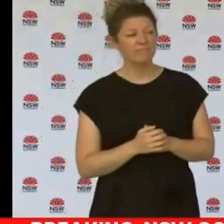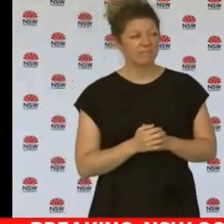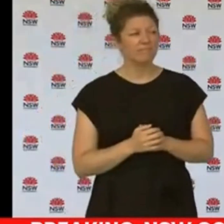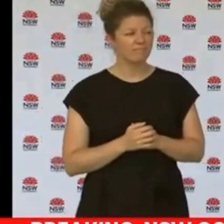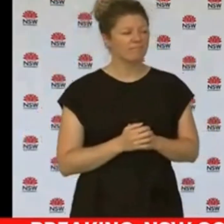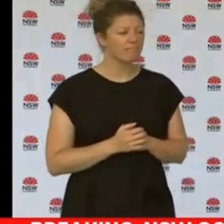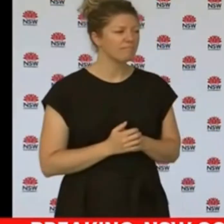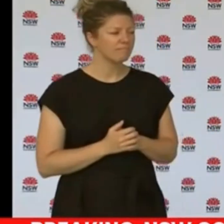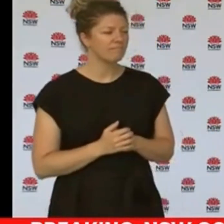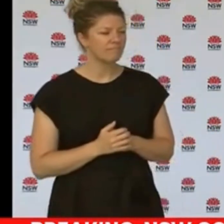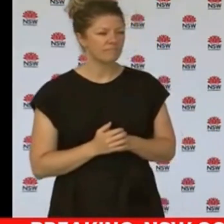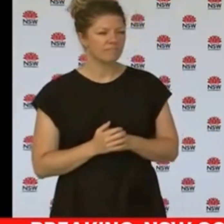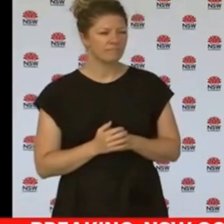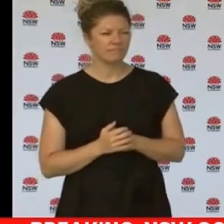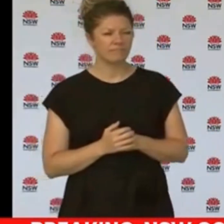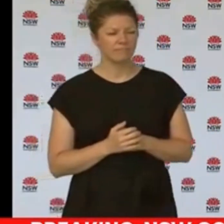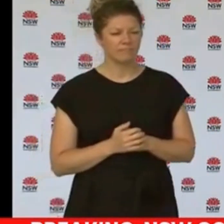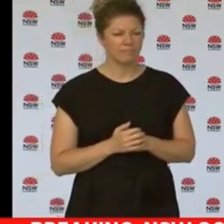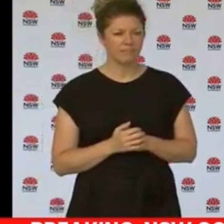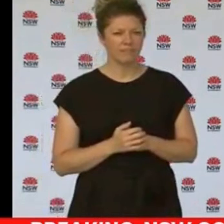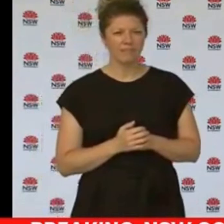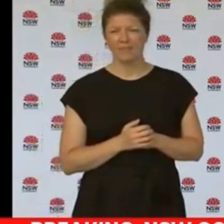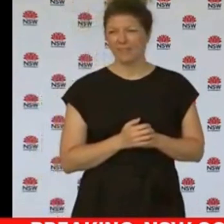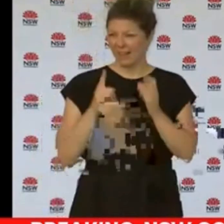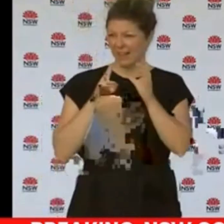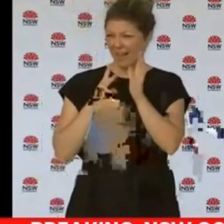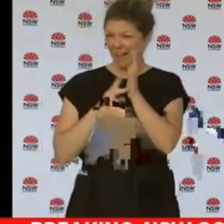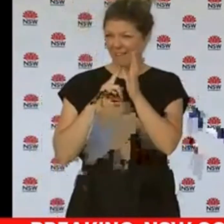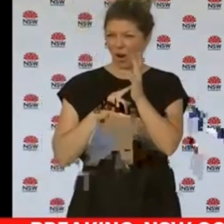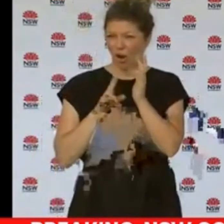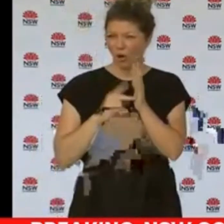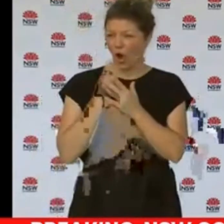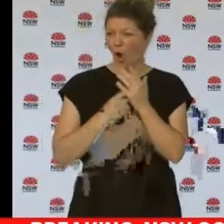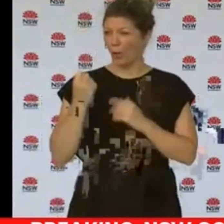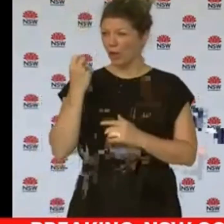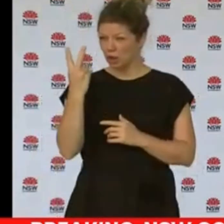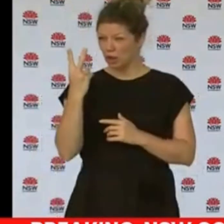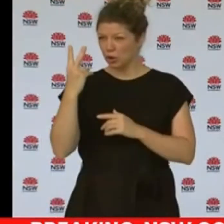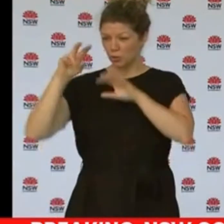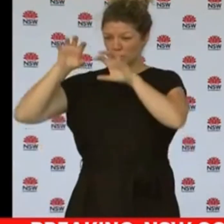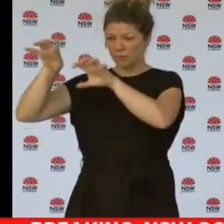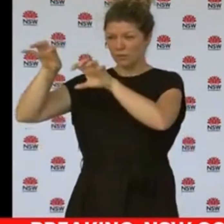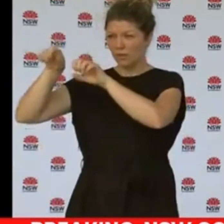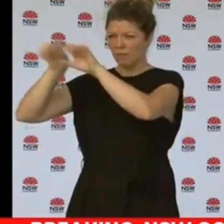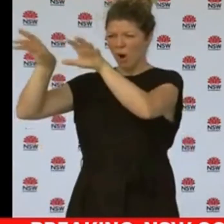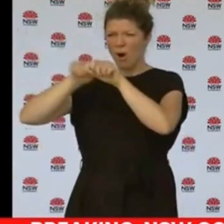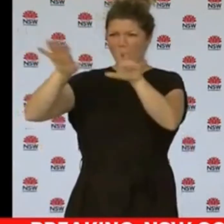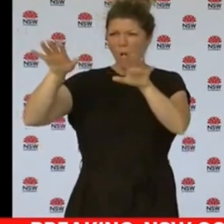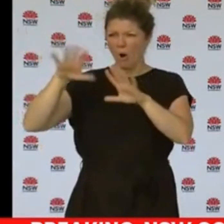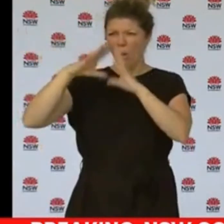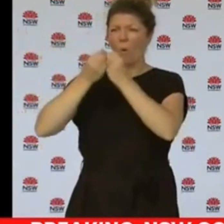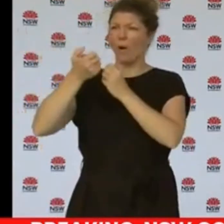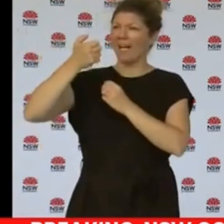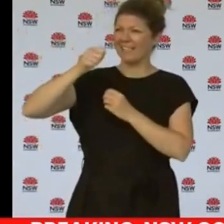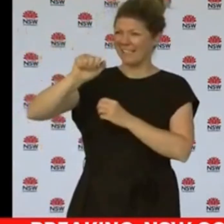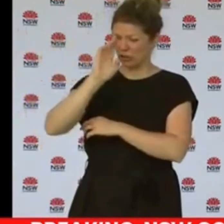mammoth task. I mean, to get 60 cases from two events and then have those spread could have been